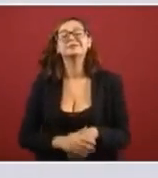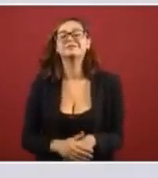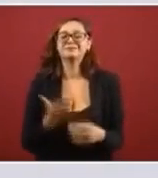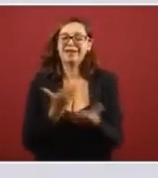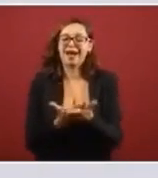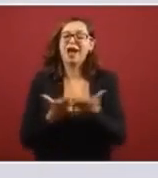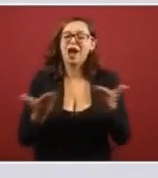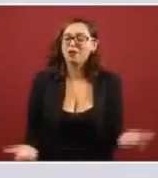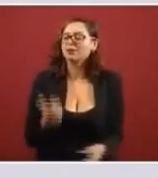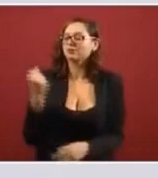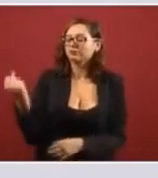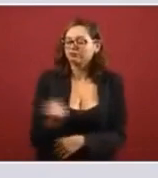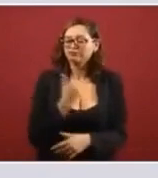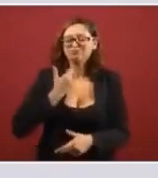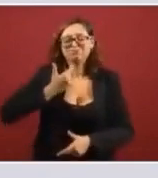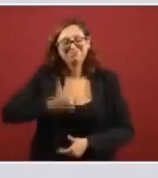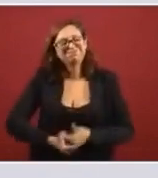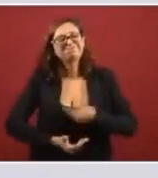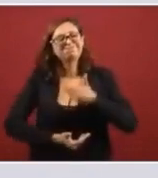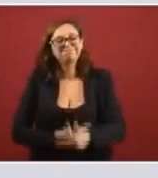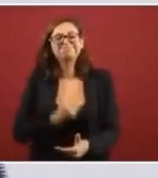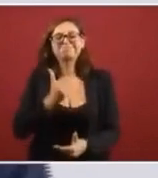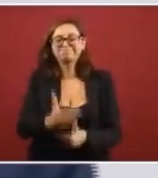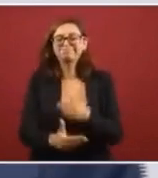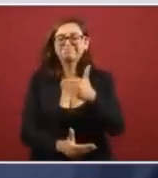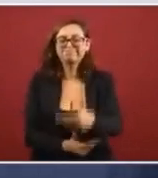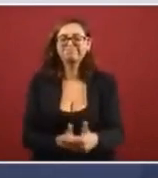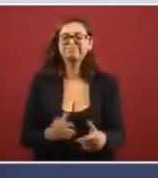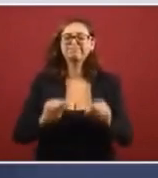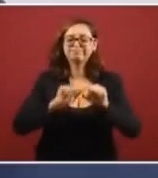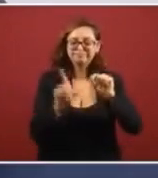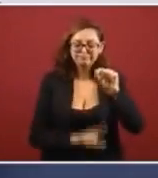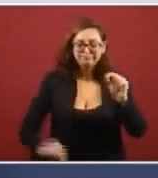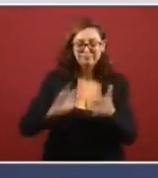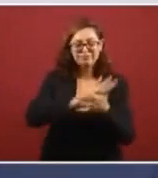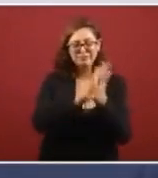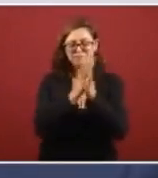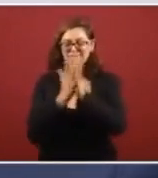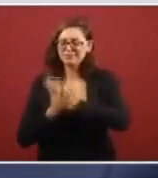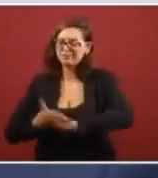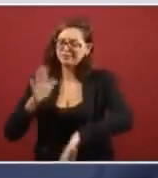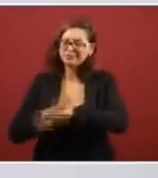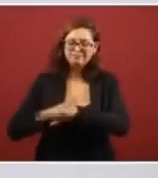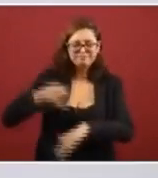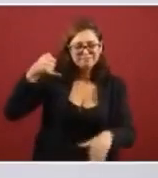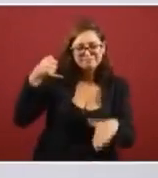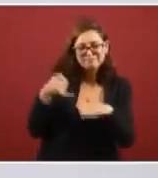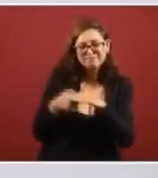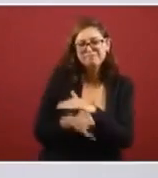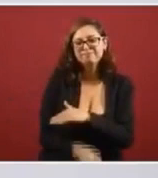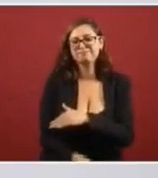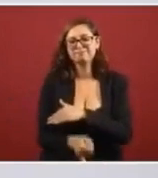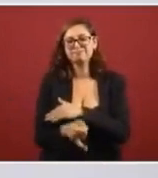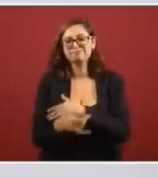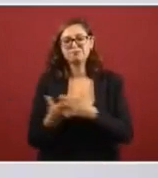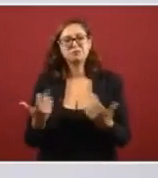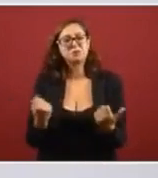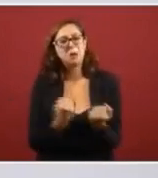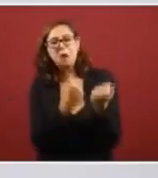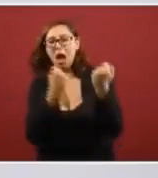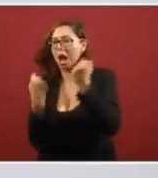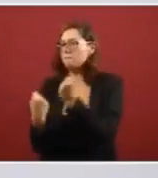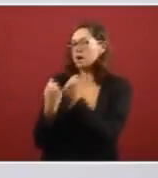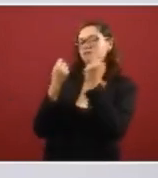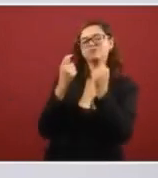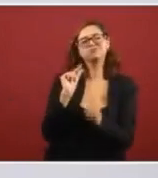wins and we are taking into practice a transformation that's profound with